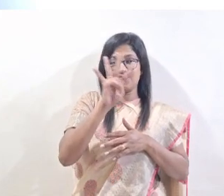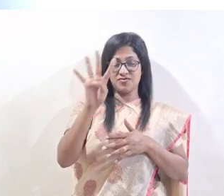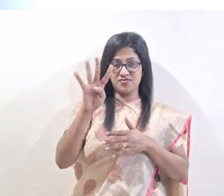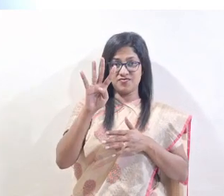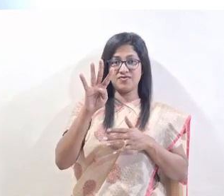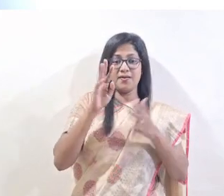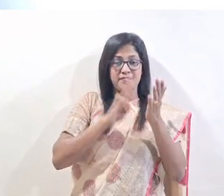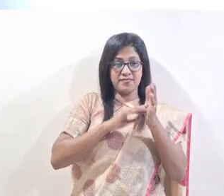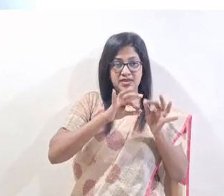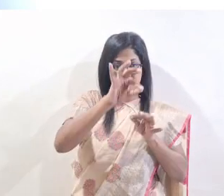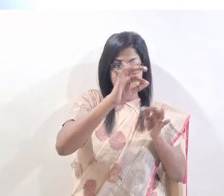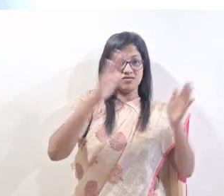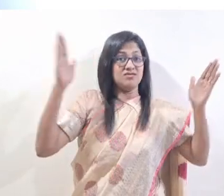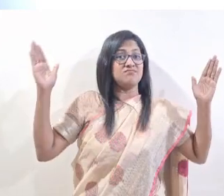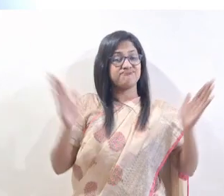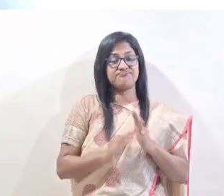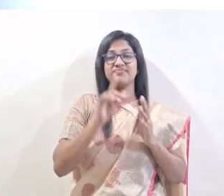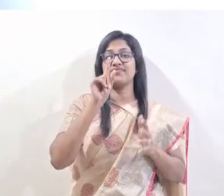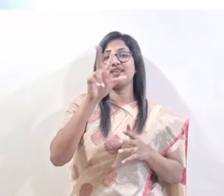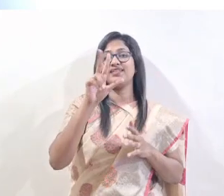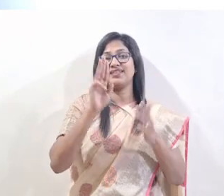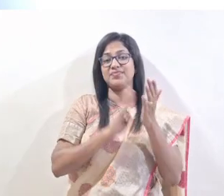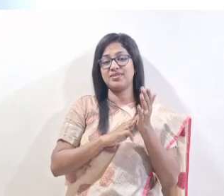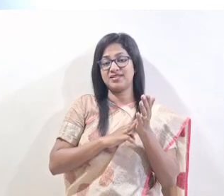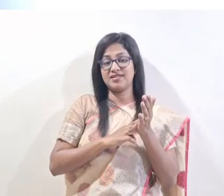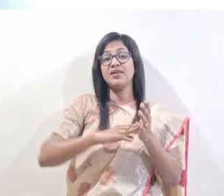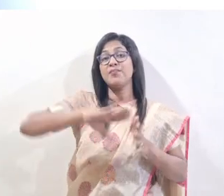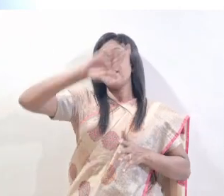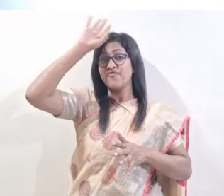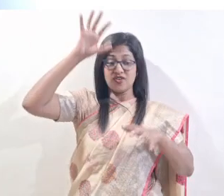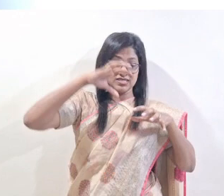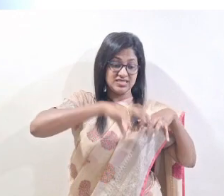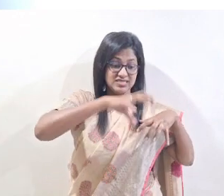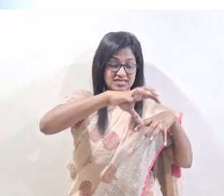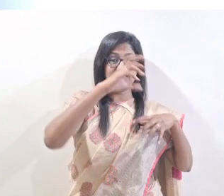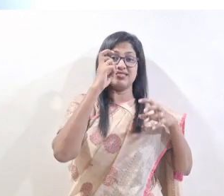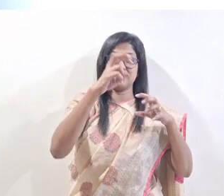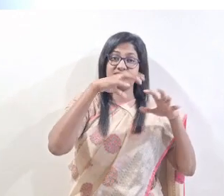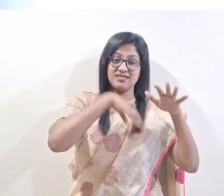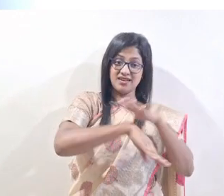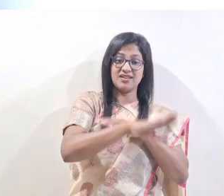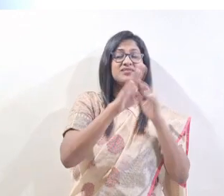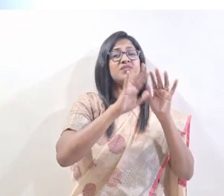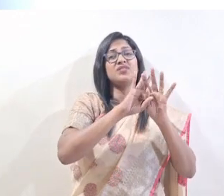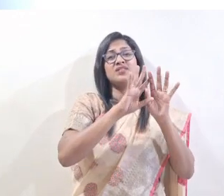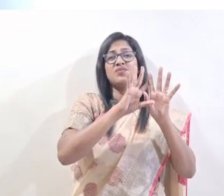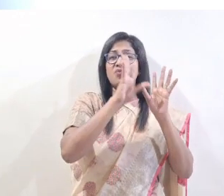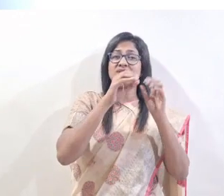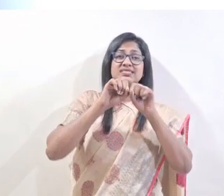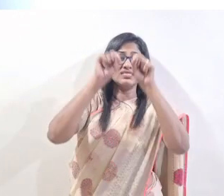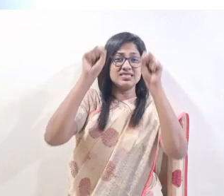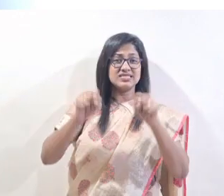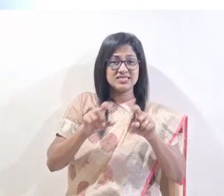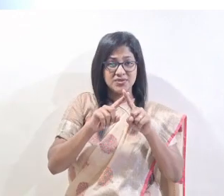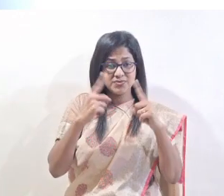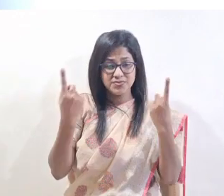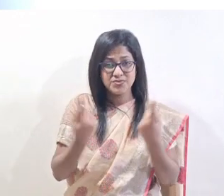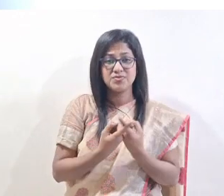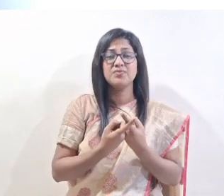while having everything that was there in the earlier station, which includes all the system